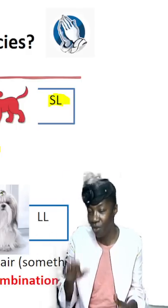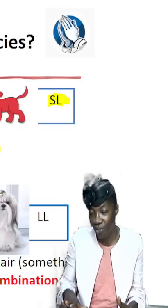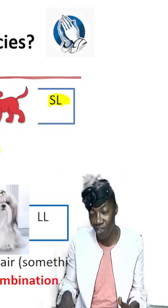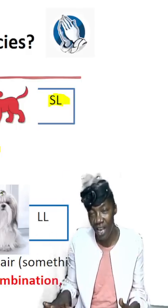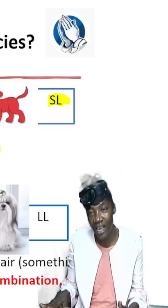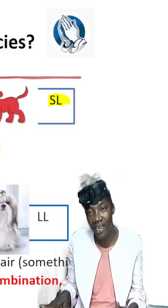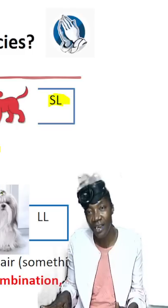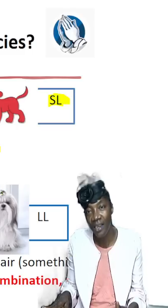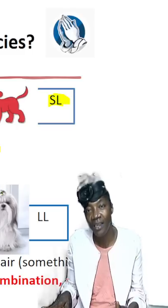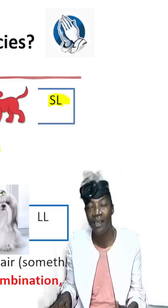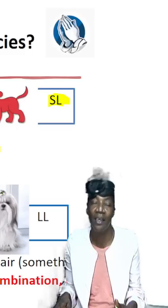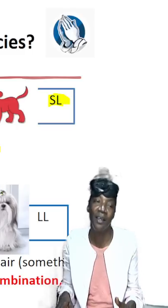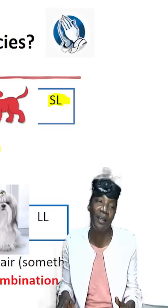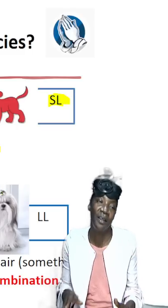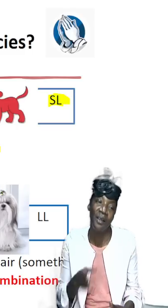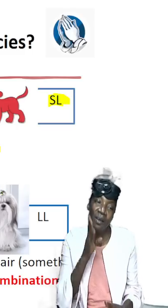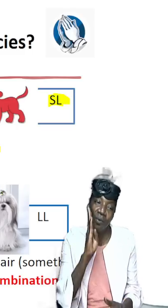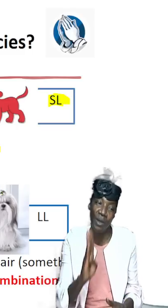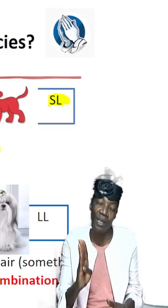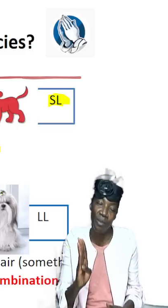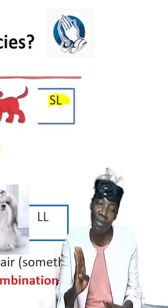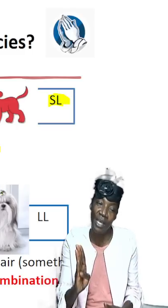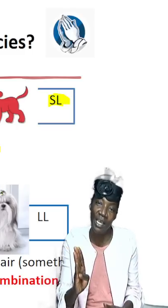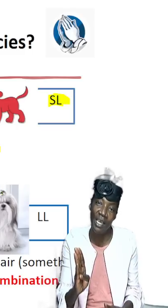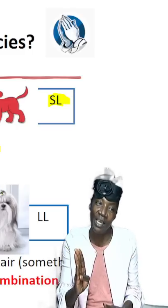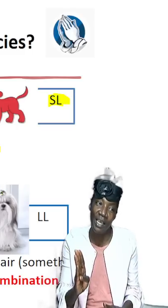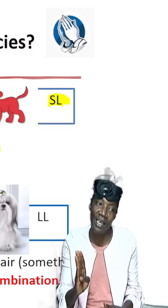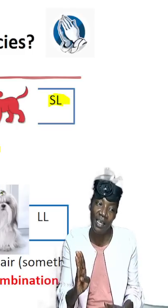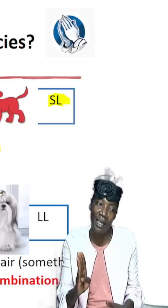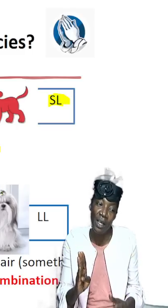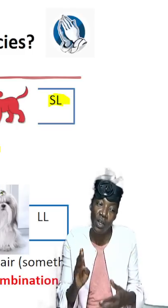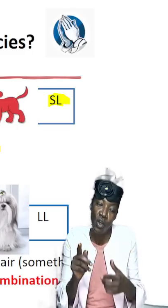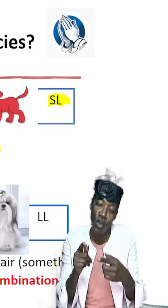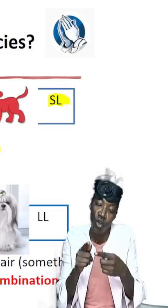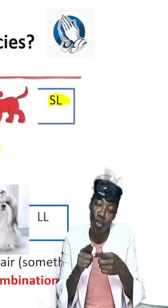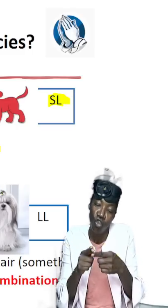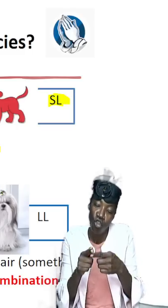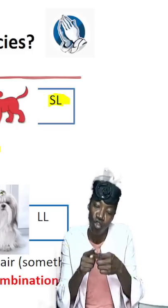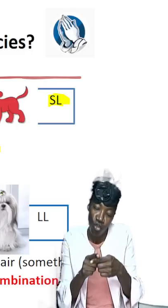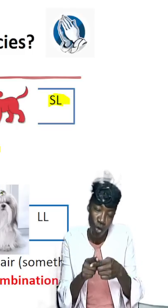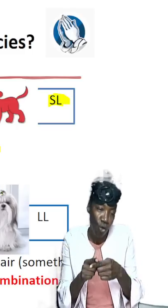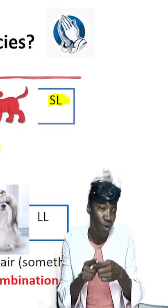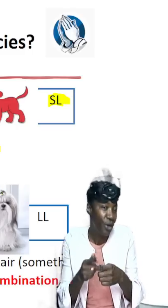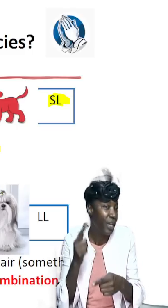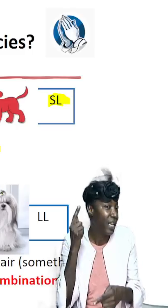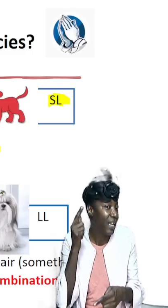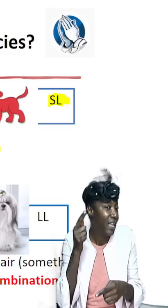is going to be an offspring with short hair.